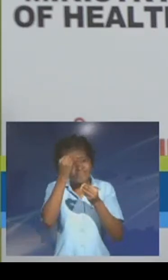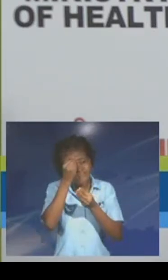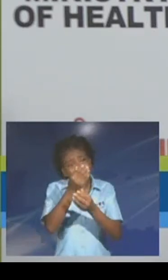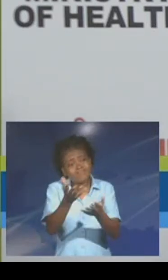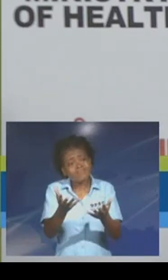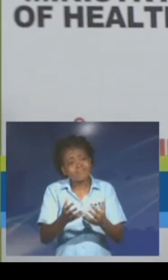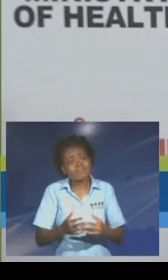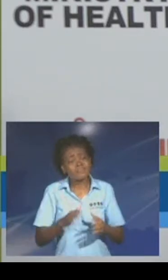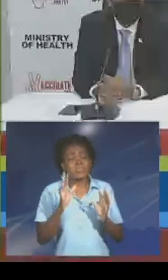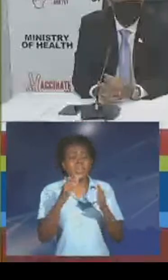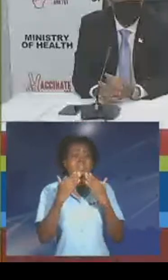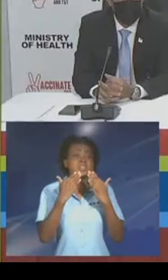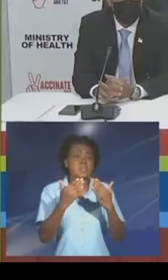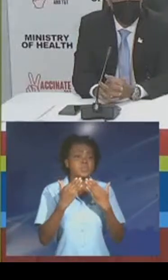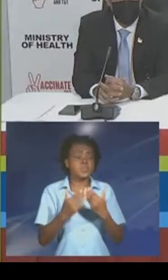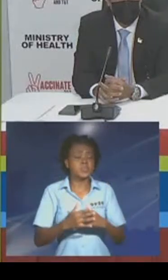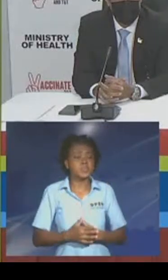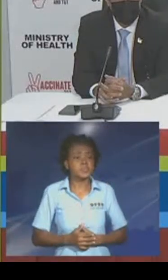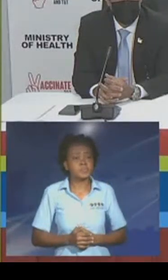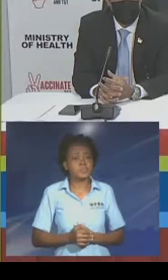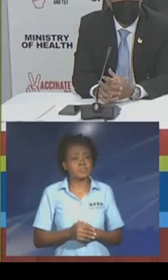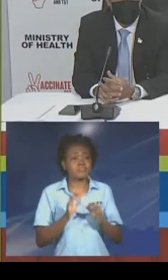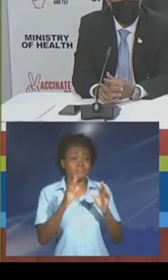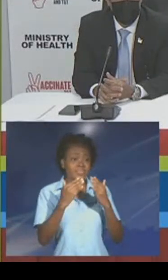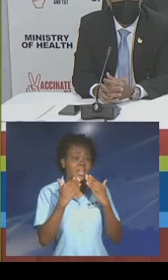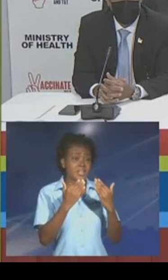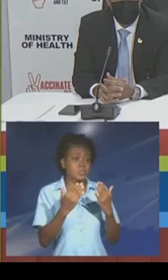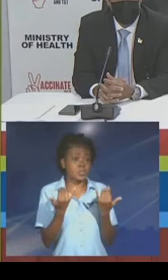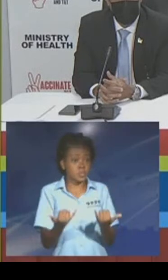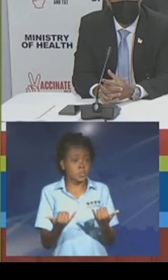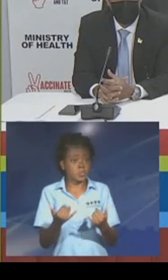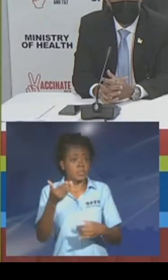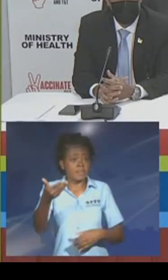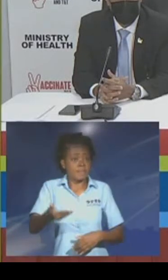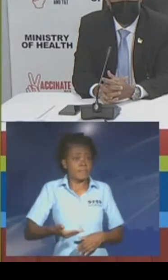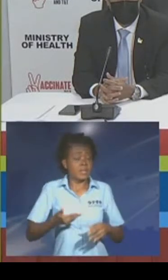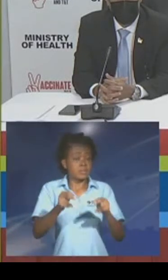Thank you, Minister. We invite Newsday for additional question.